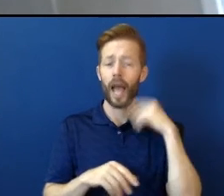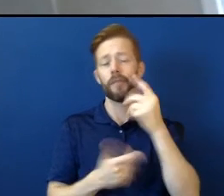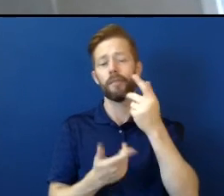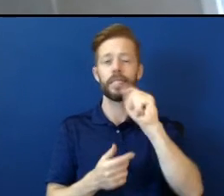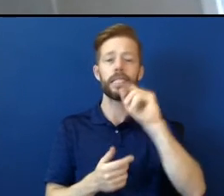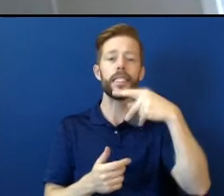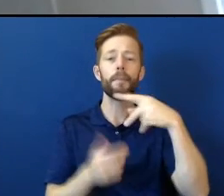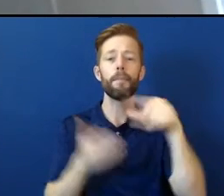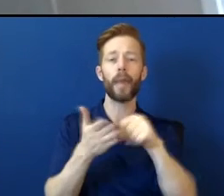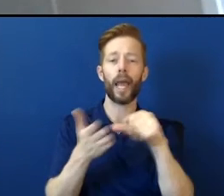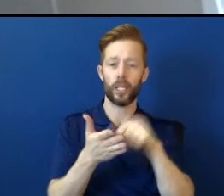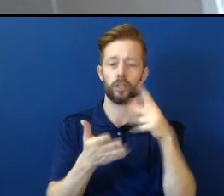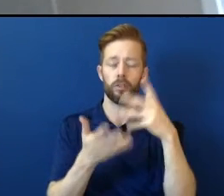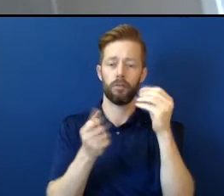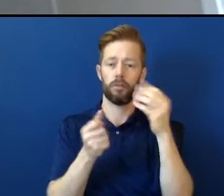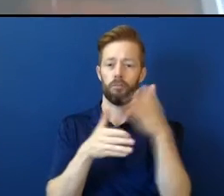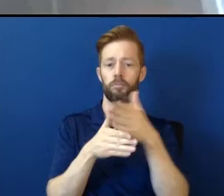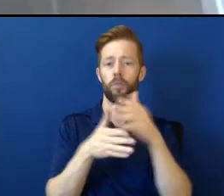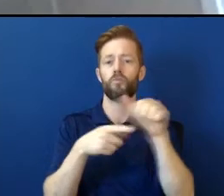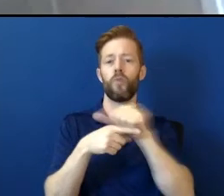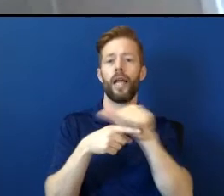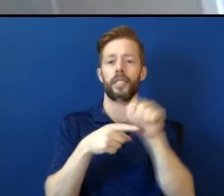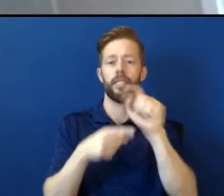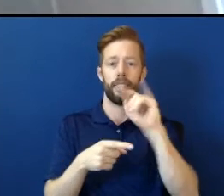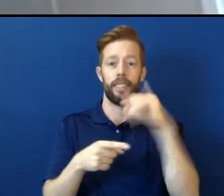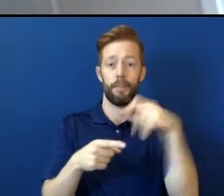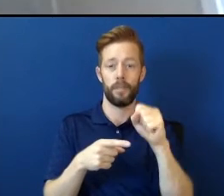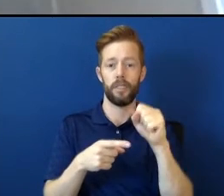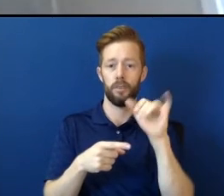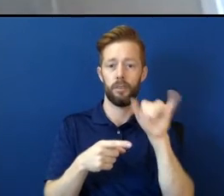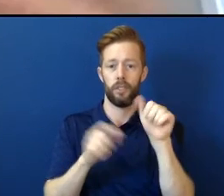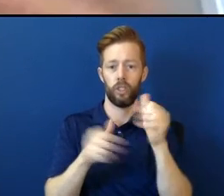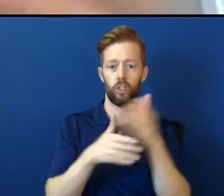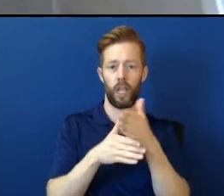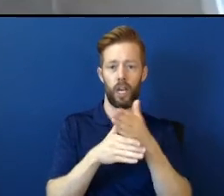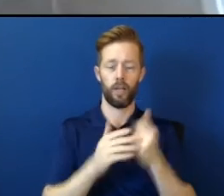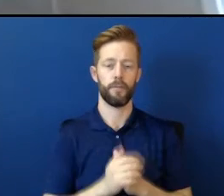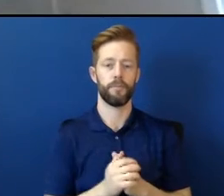page that you could share with families so that they could practice the tips that you just shared?